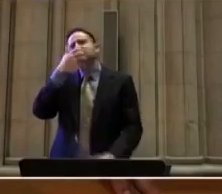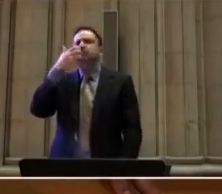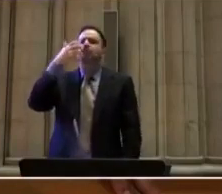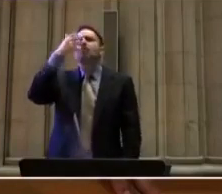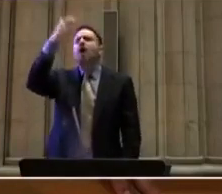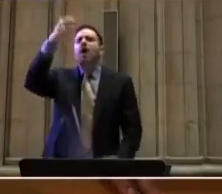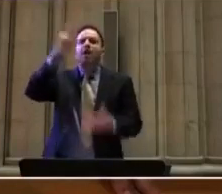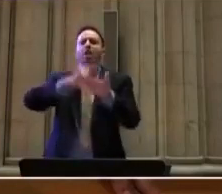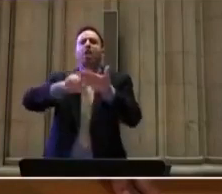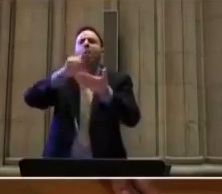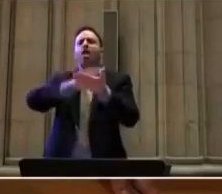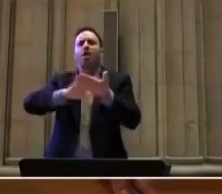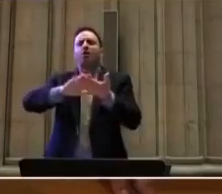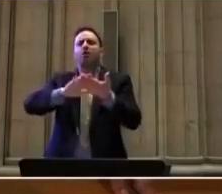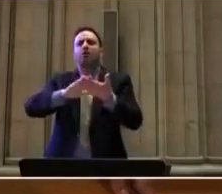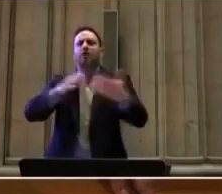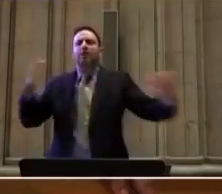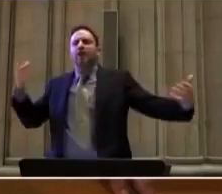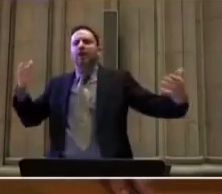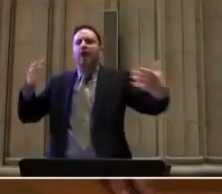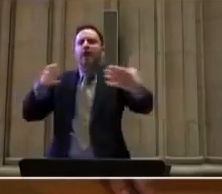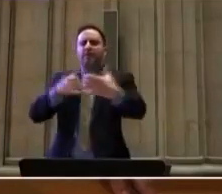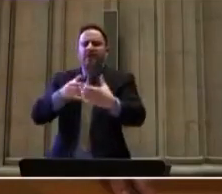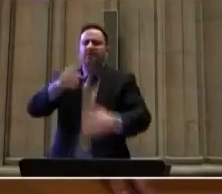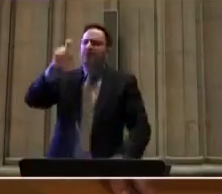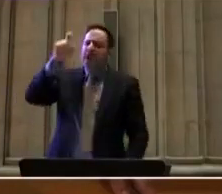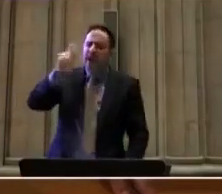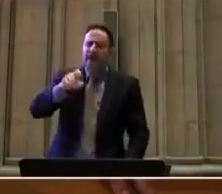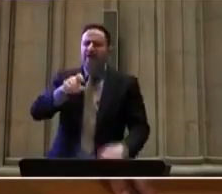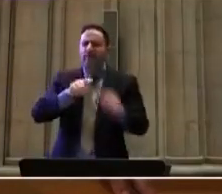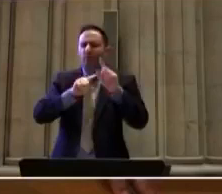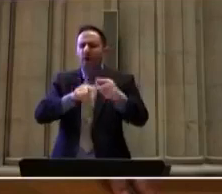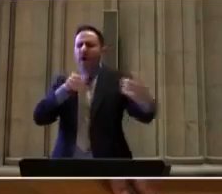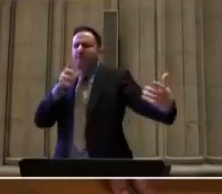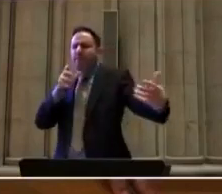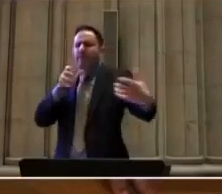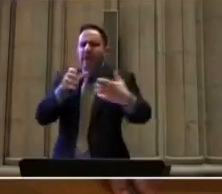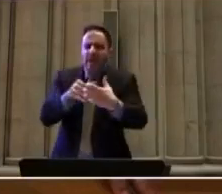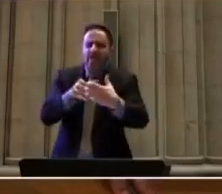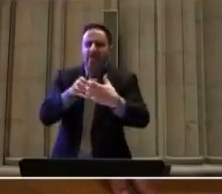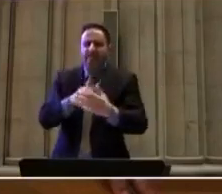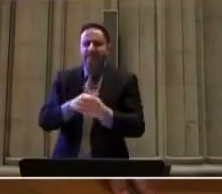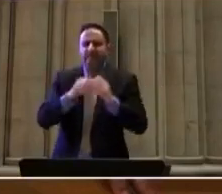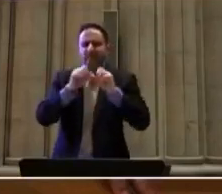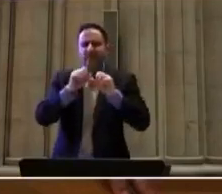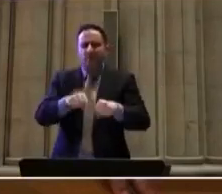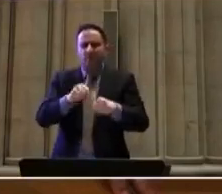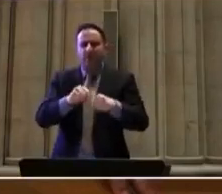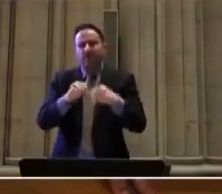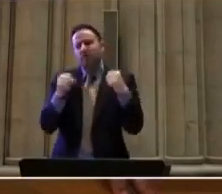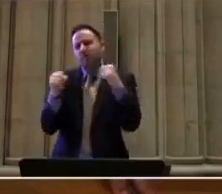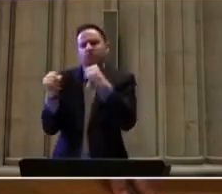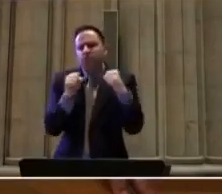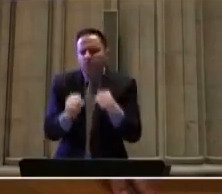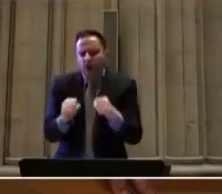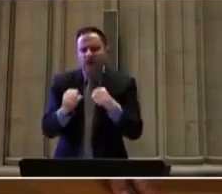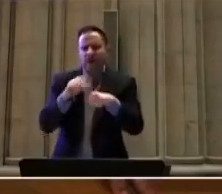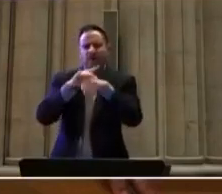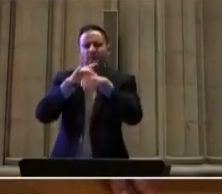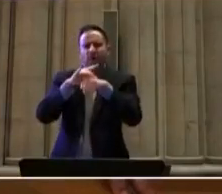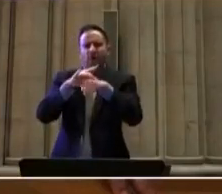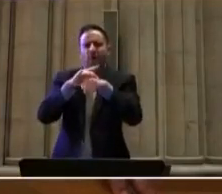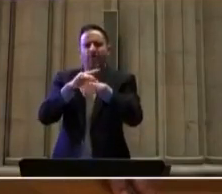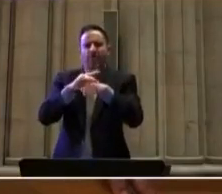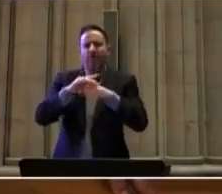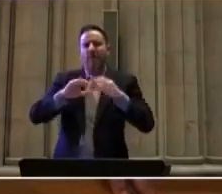holy, come together. We've got to come together. We can rock this earth's foundation. Holla